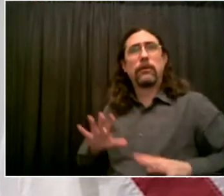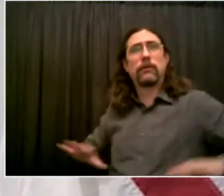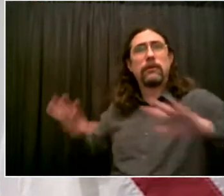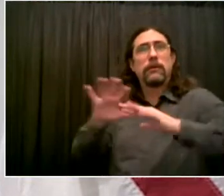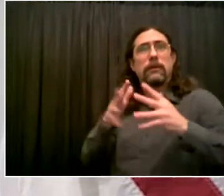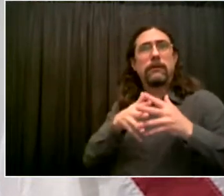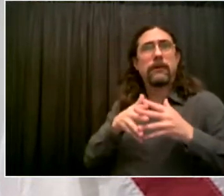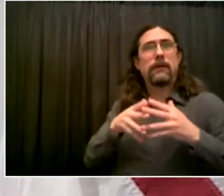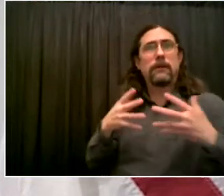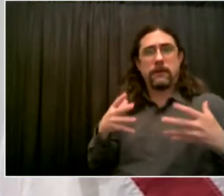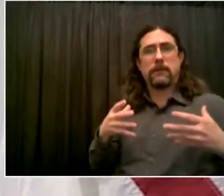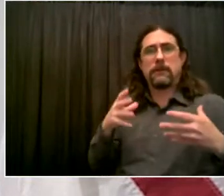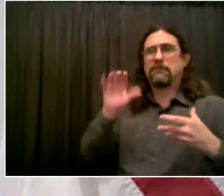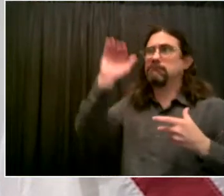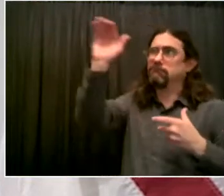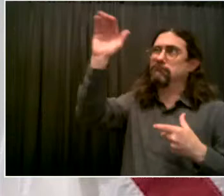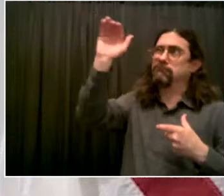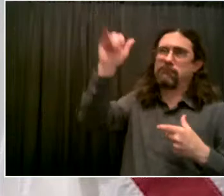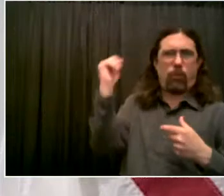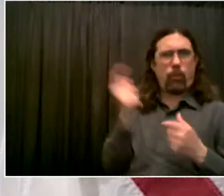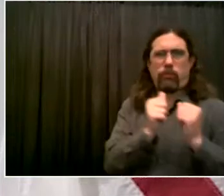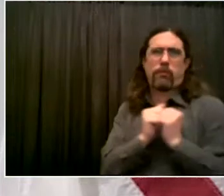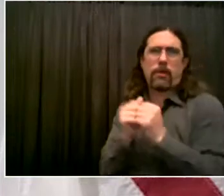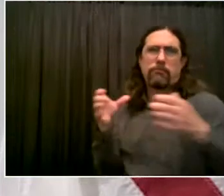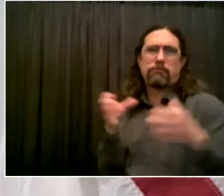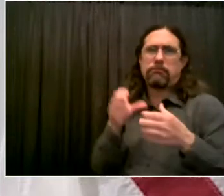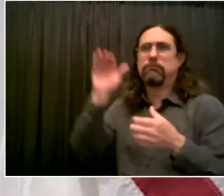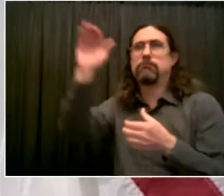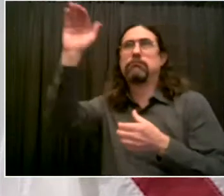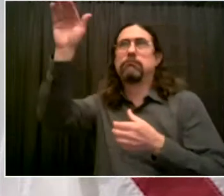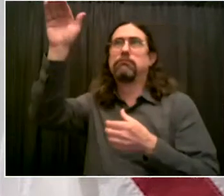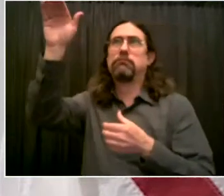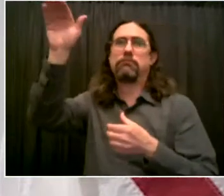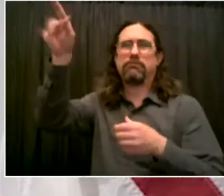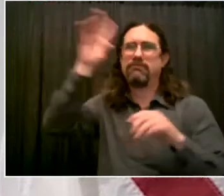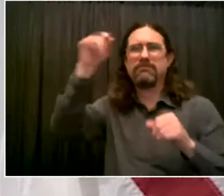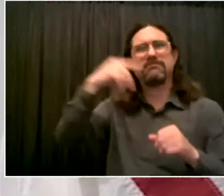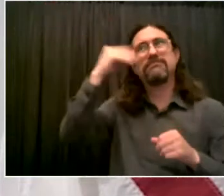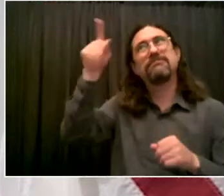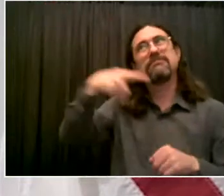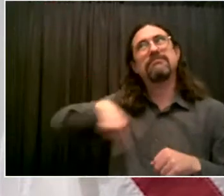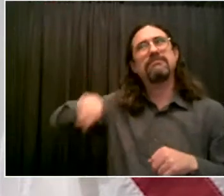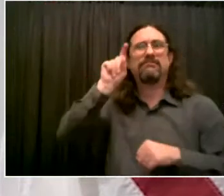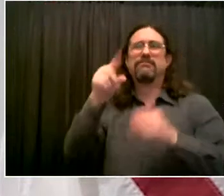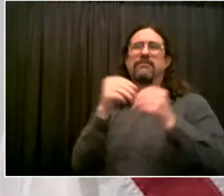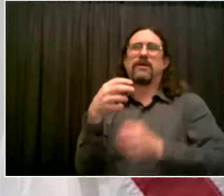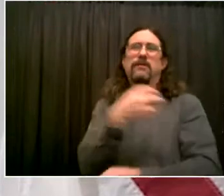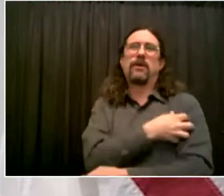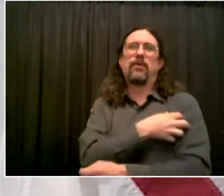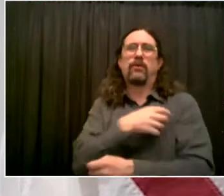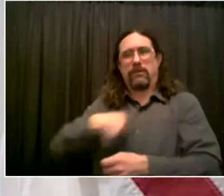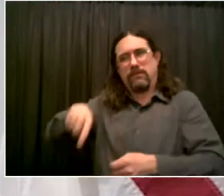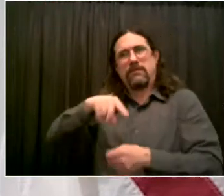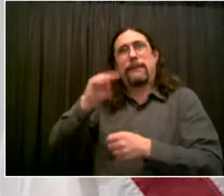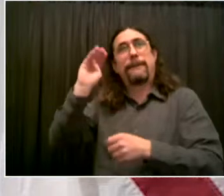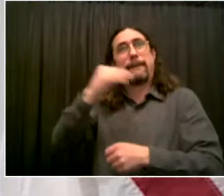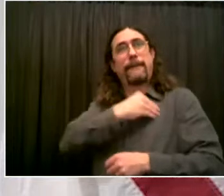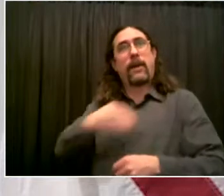to localities around the city, particularly the bigger localities with large healthcare departments and public health